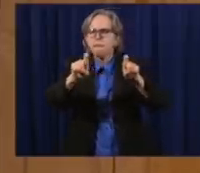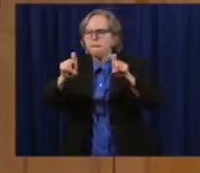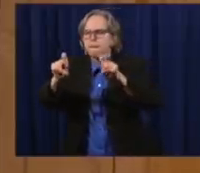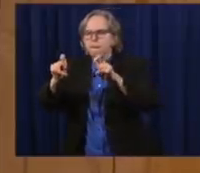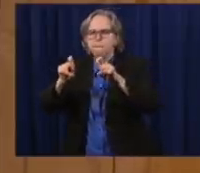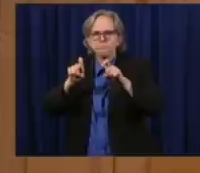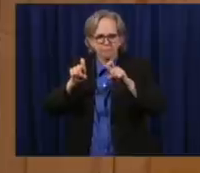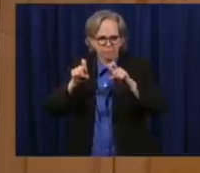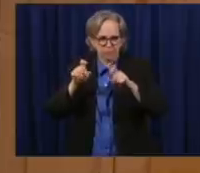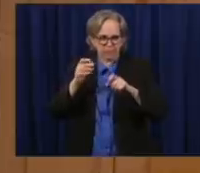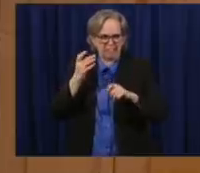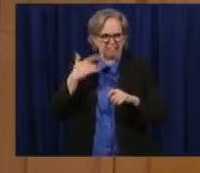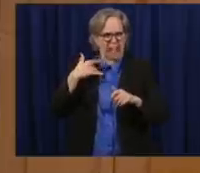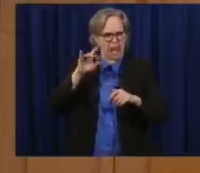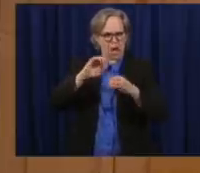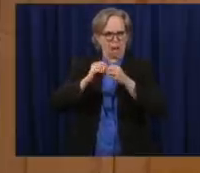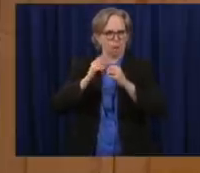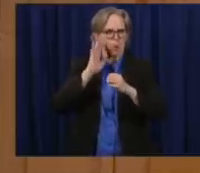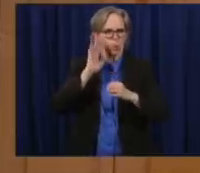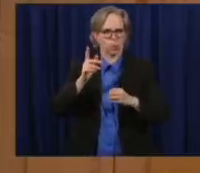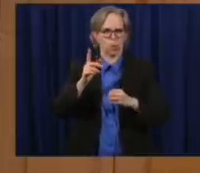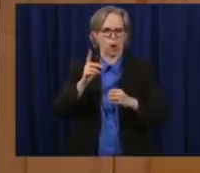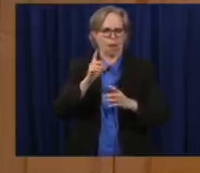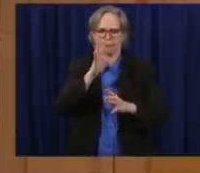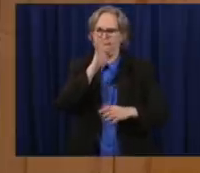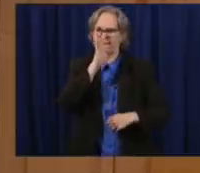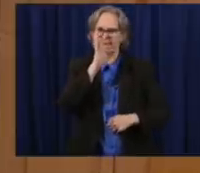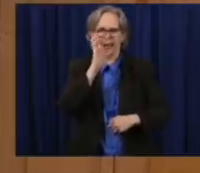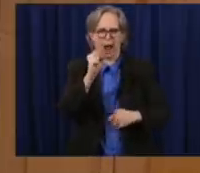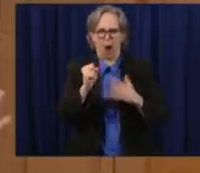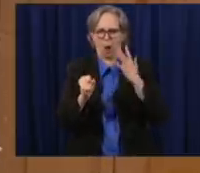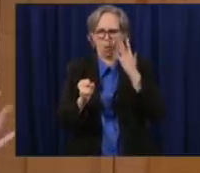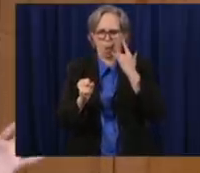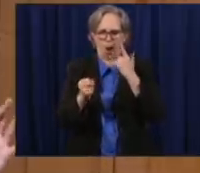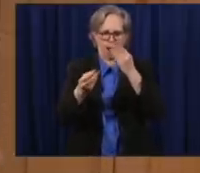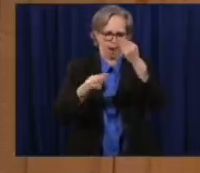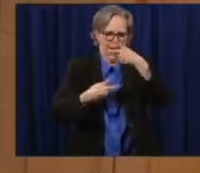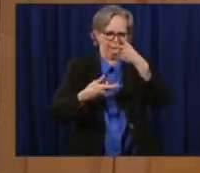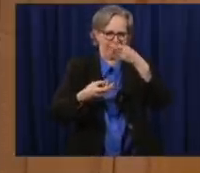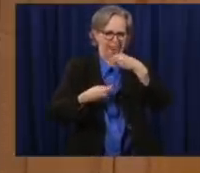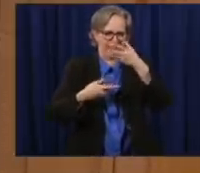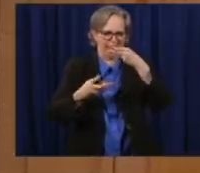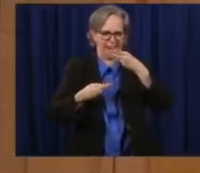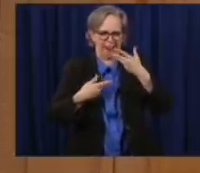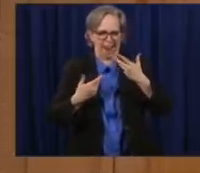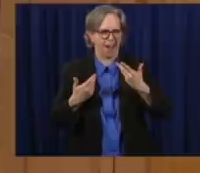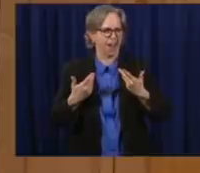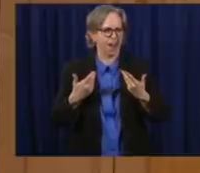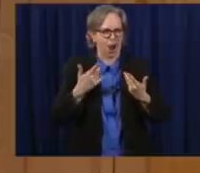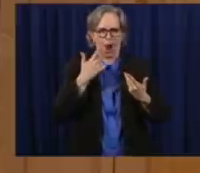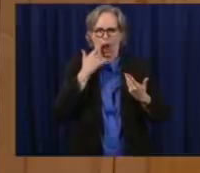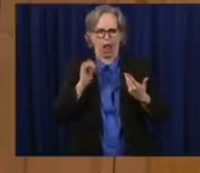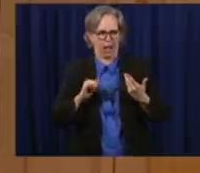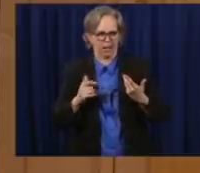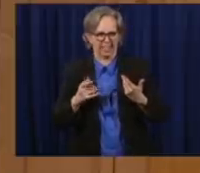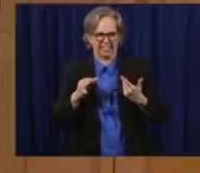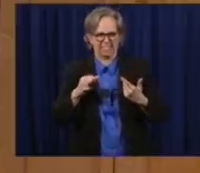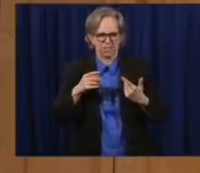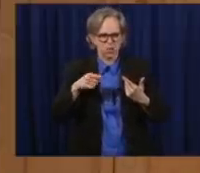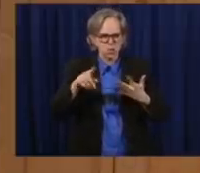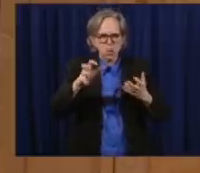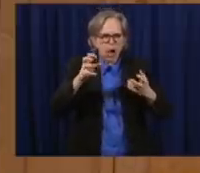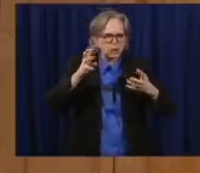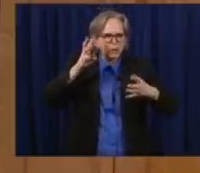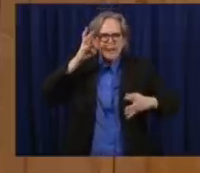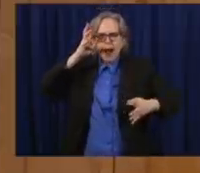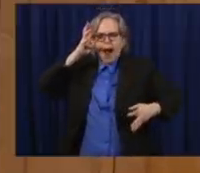numbers. This virus, if you invented a virus that was going to be your silent enemy, you can't see